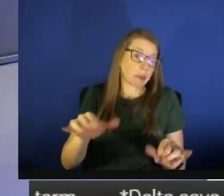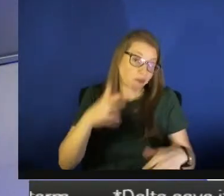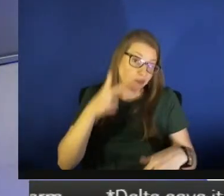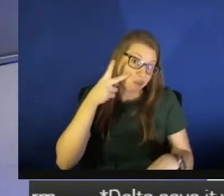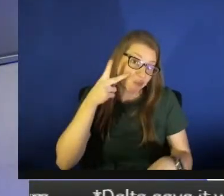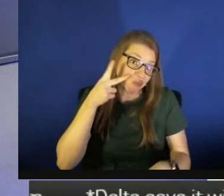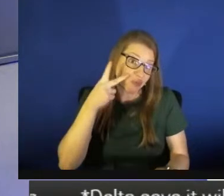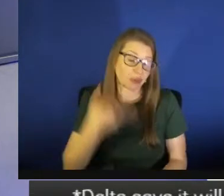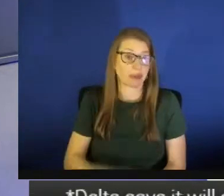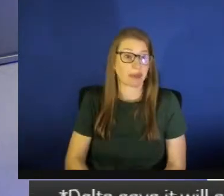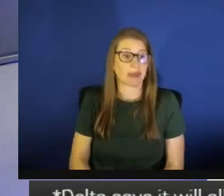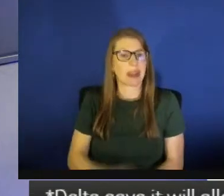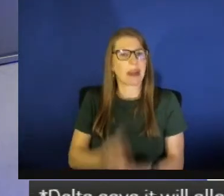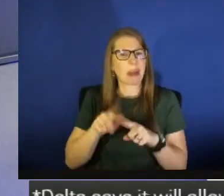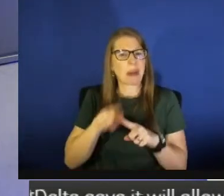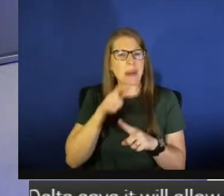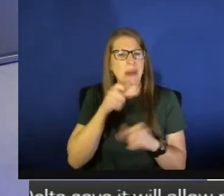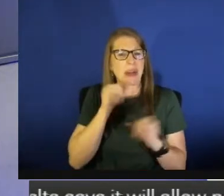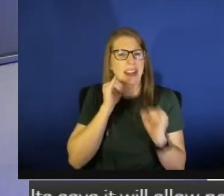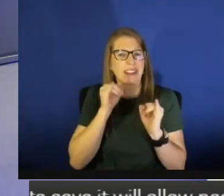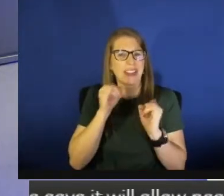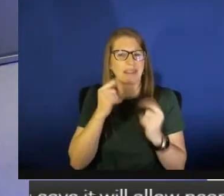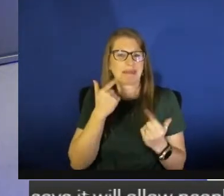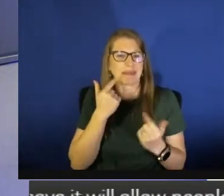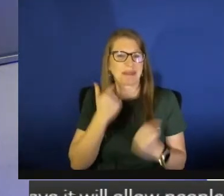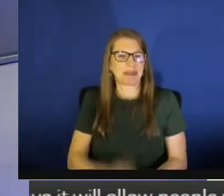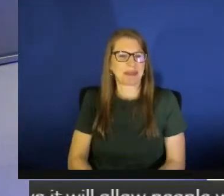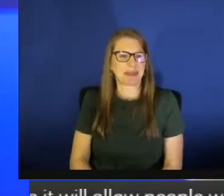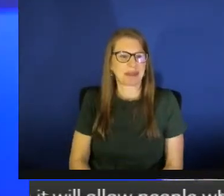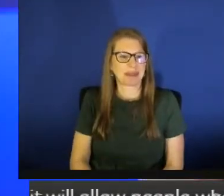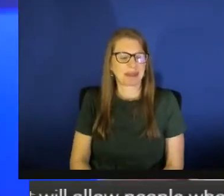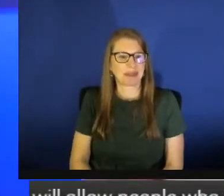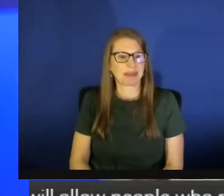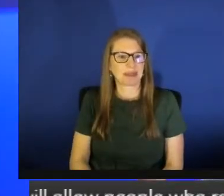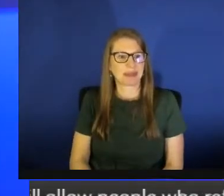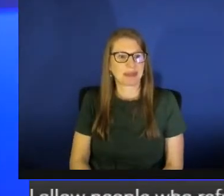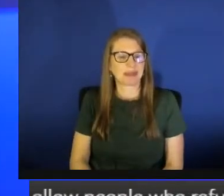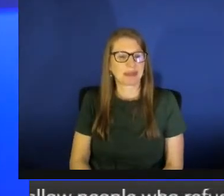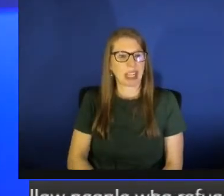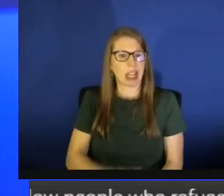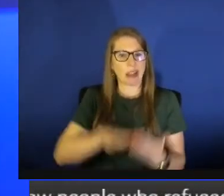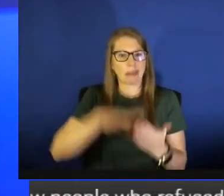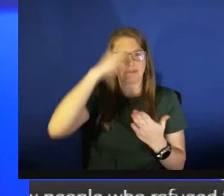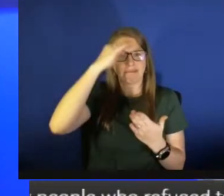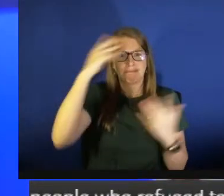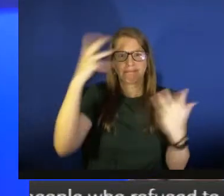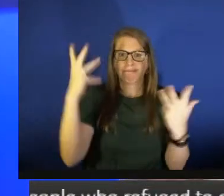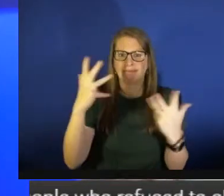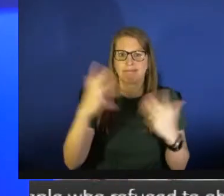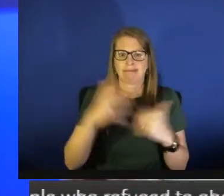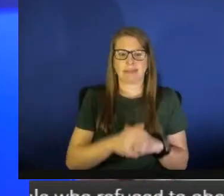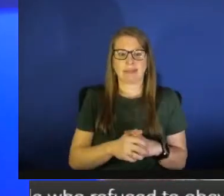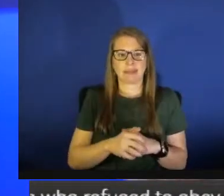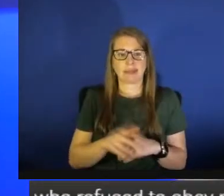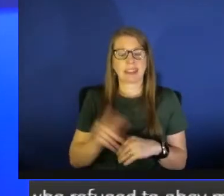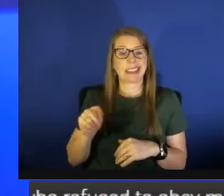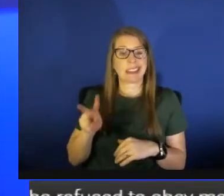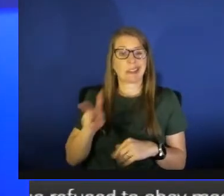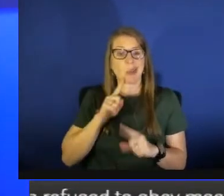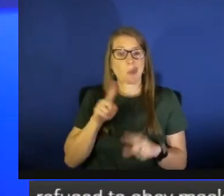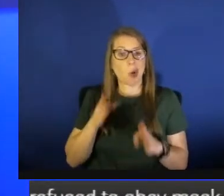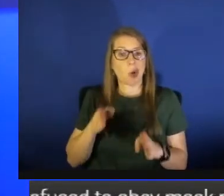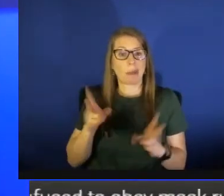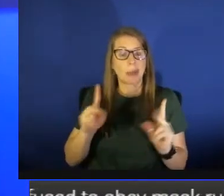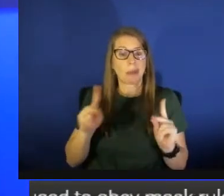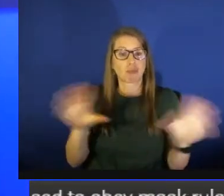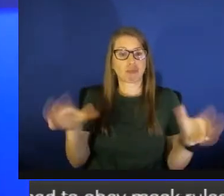handy. Well, one of the things you'll see, and I think a lesson learned is we would all, as TV reporters, folks would come together,